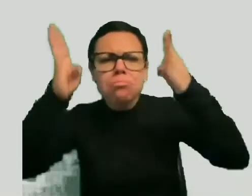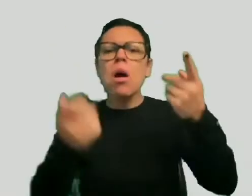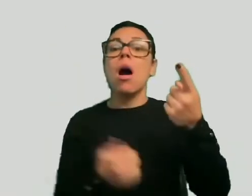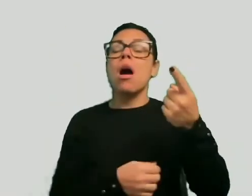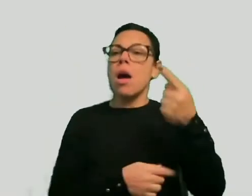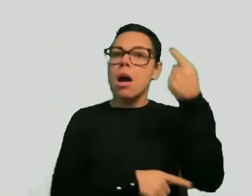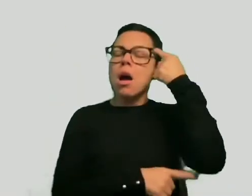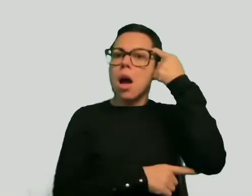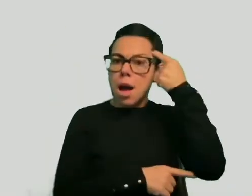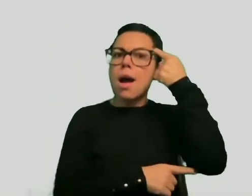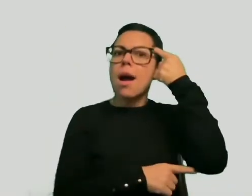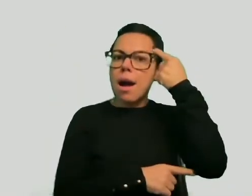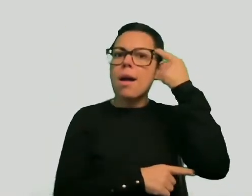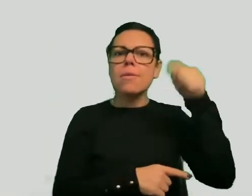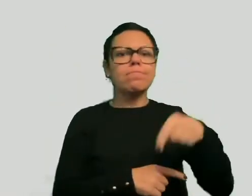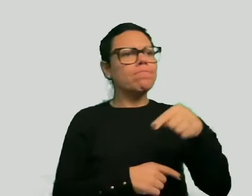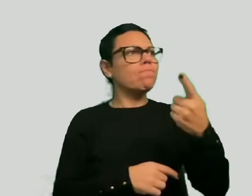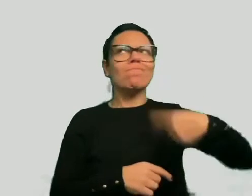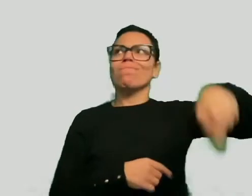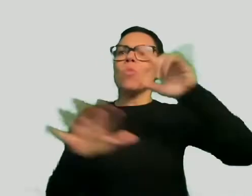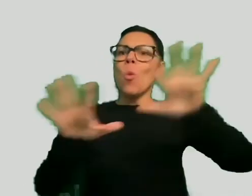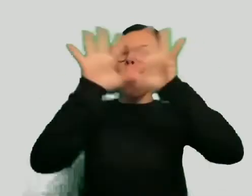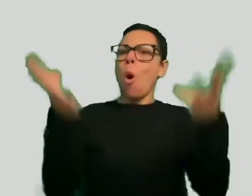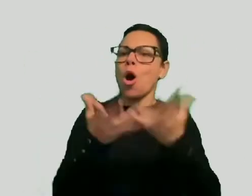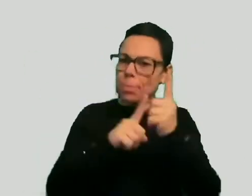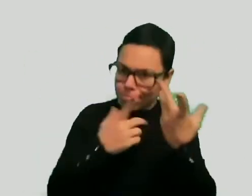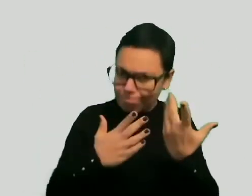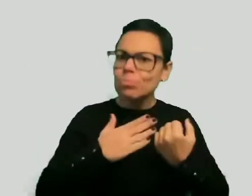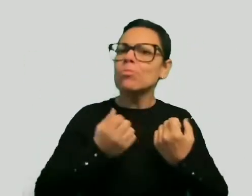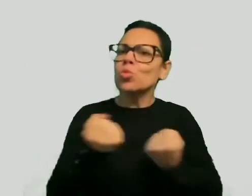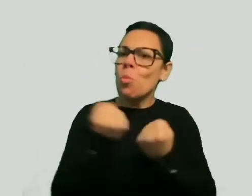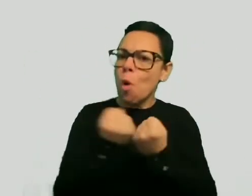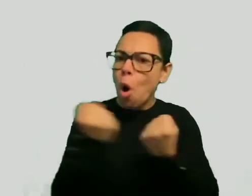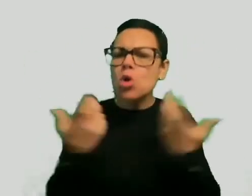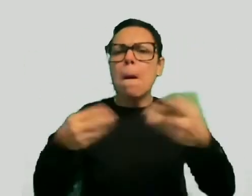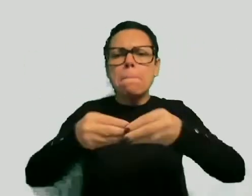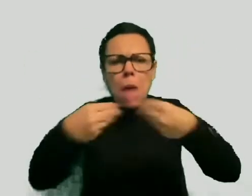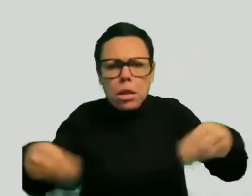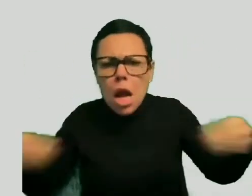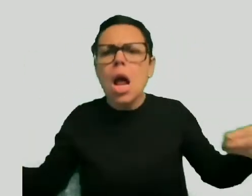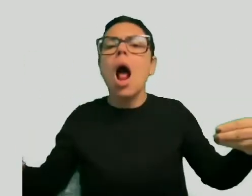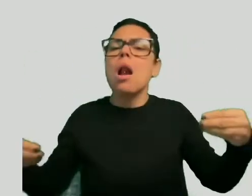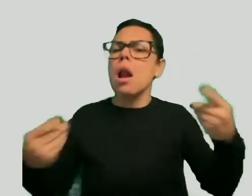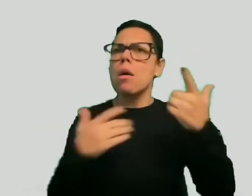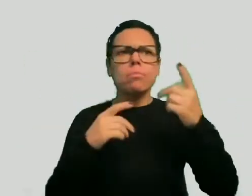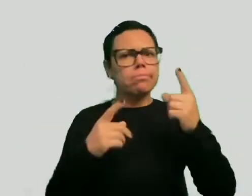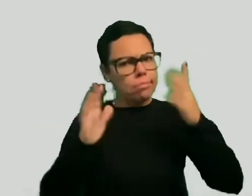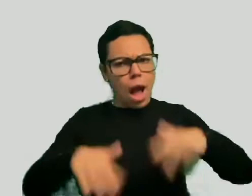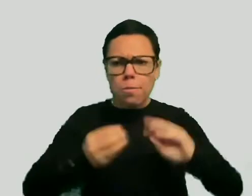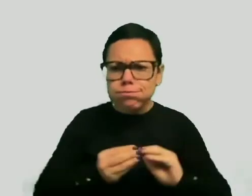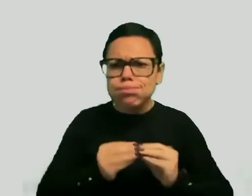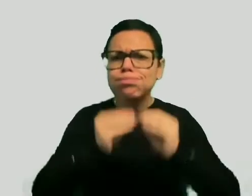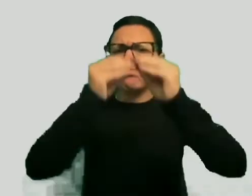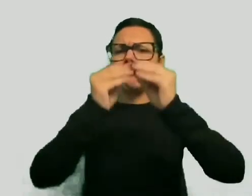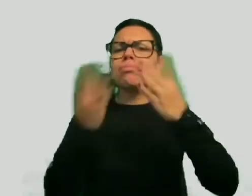You want that the construction, the materials used, and the way the building or train tracks are used have as